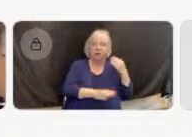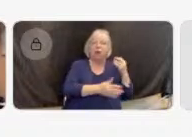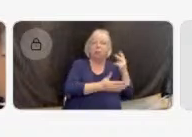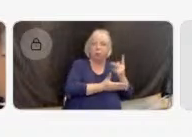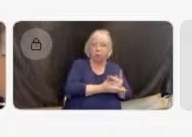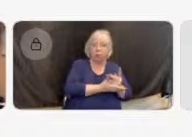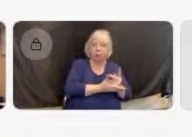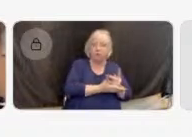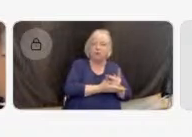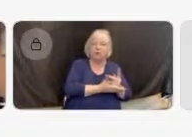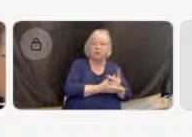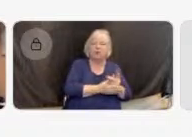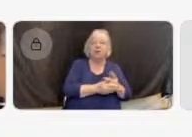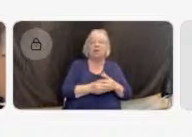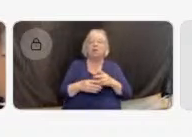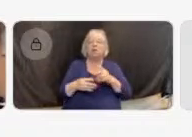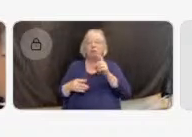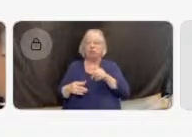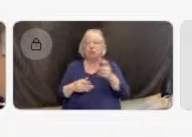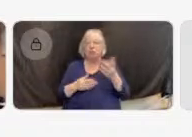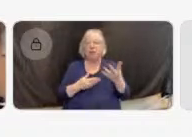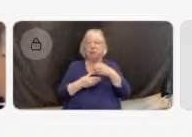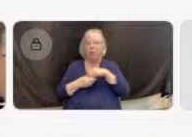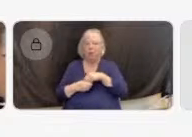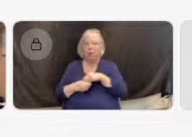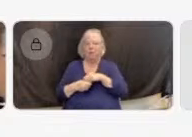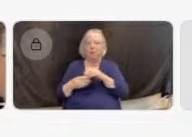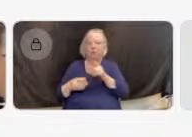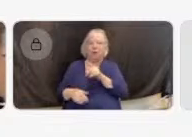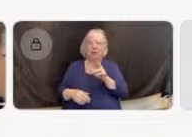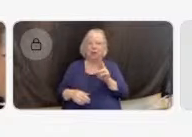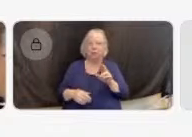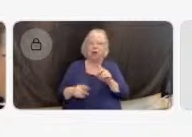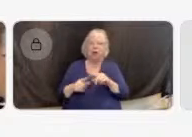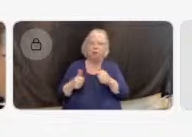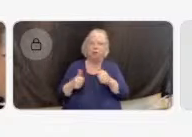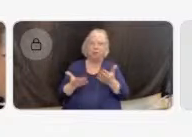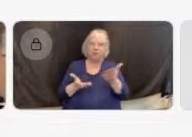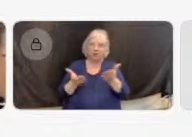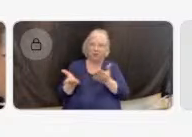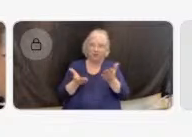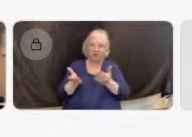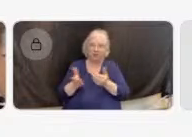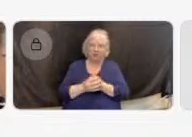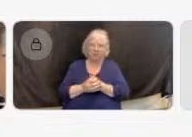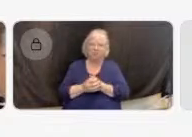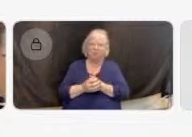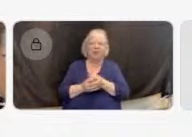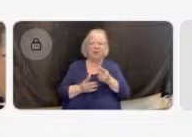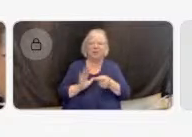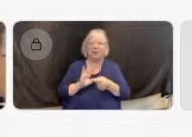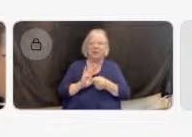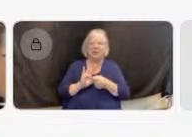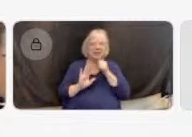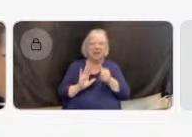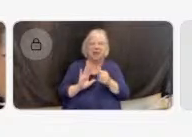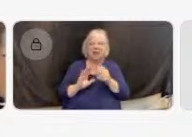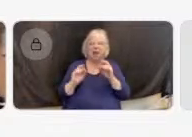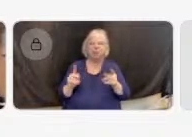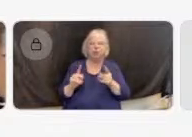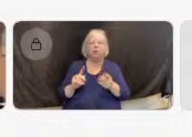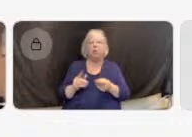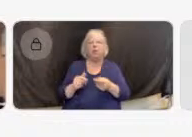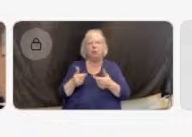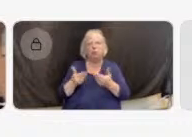already instantiated, should be brought into the city for the provision of services. This is not an opportunity to relitigate the